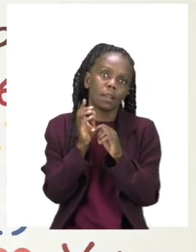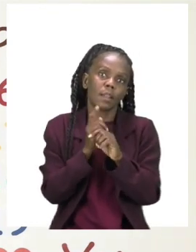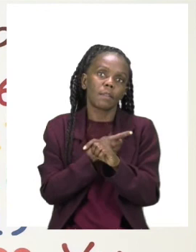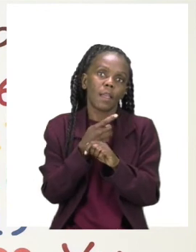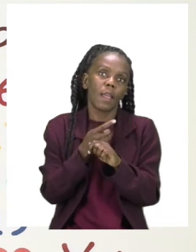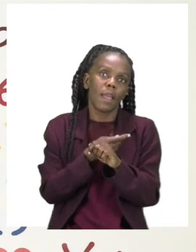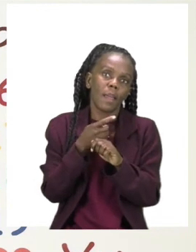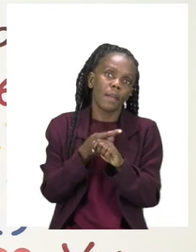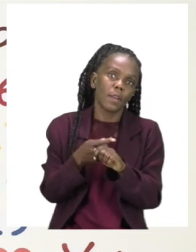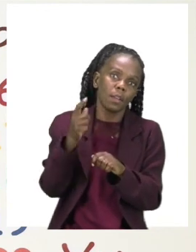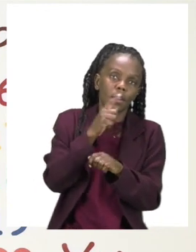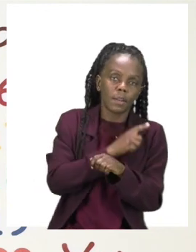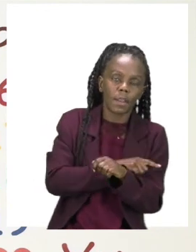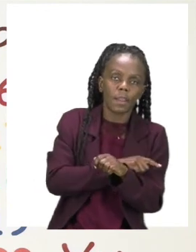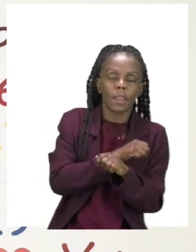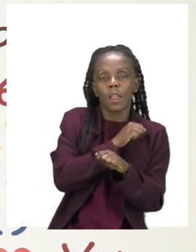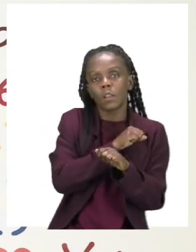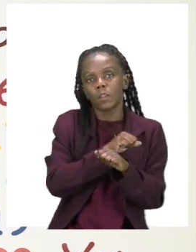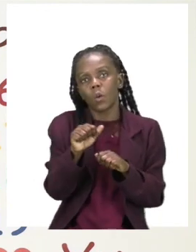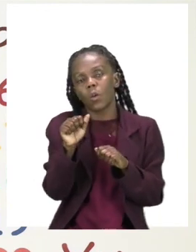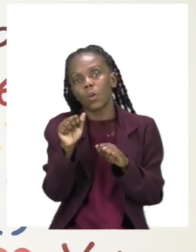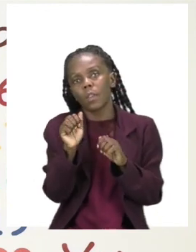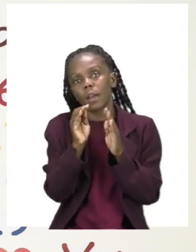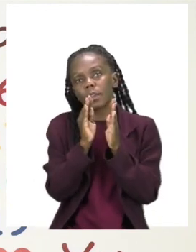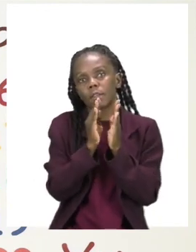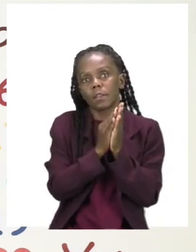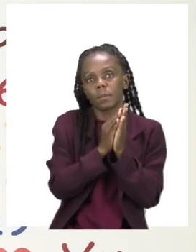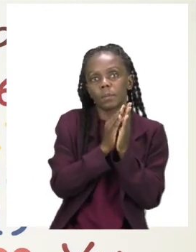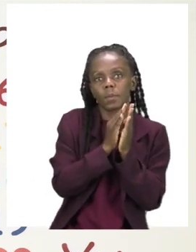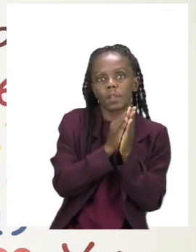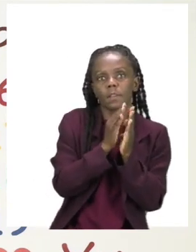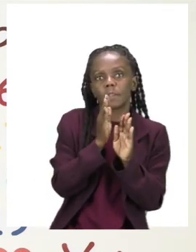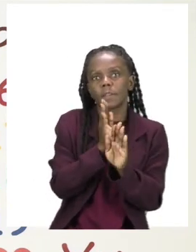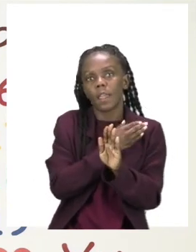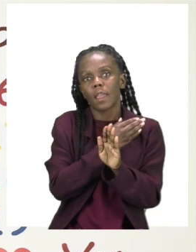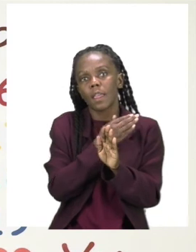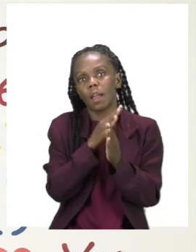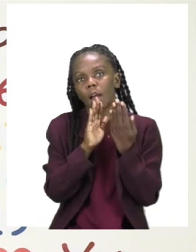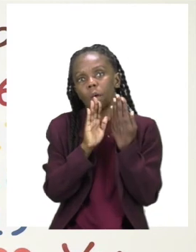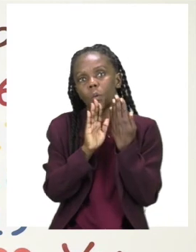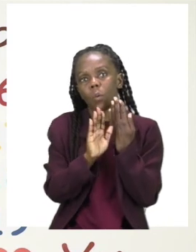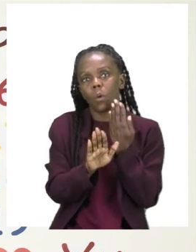Sanitize every day so the germs can stay